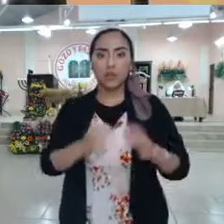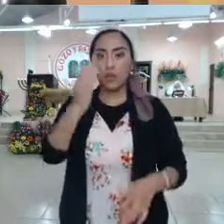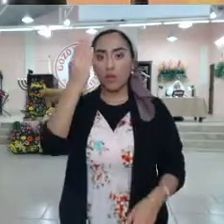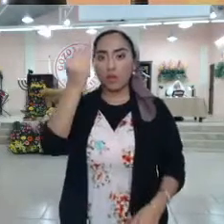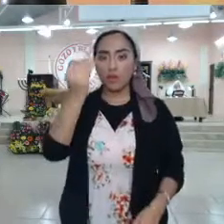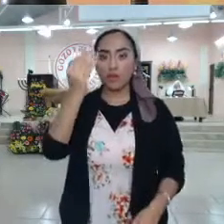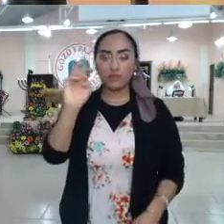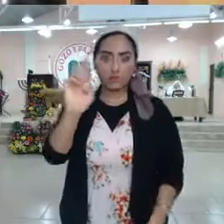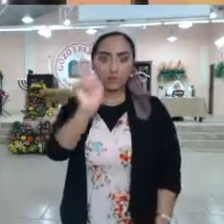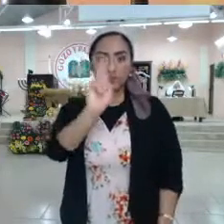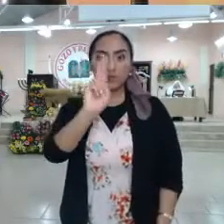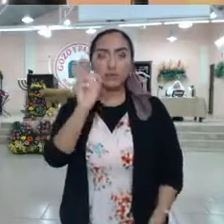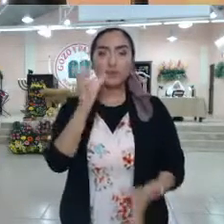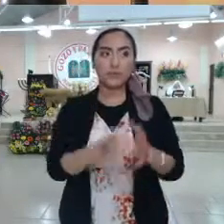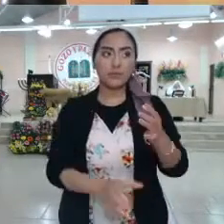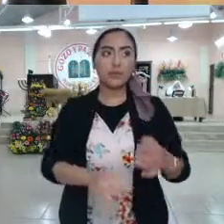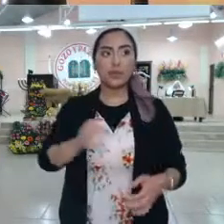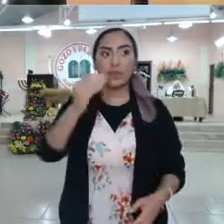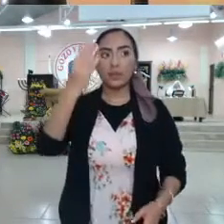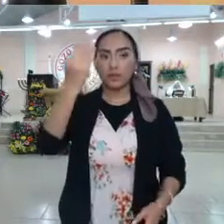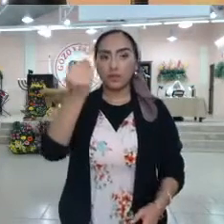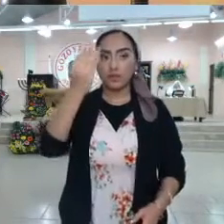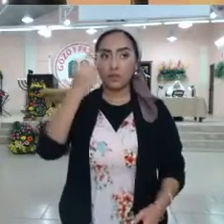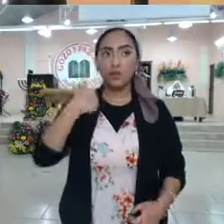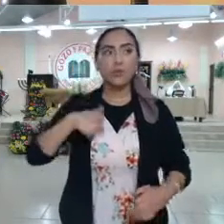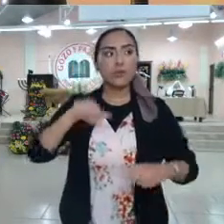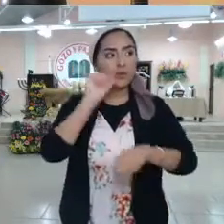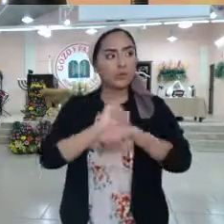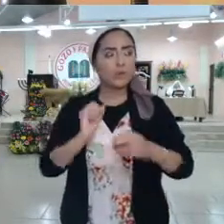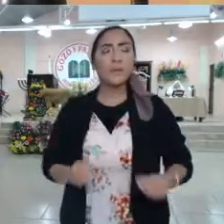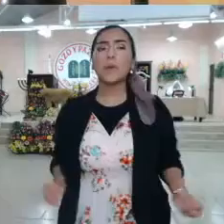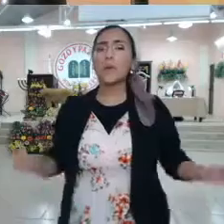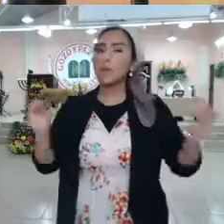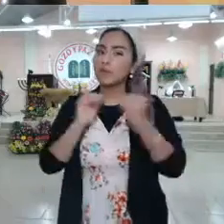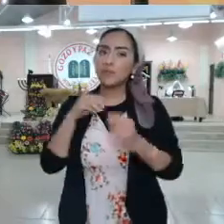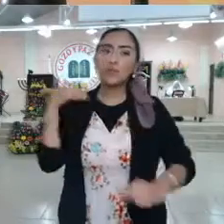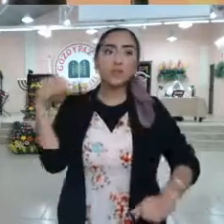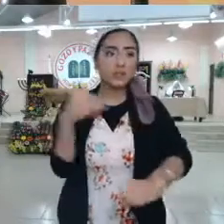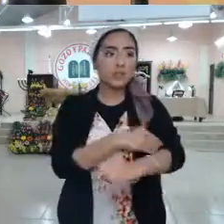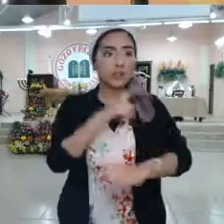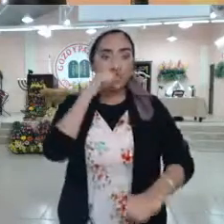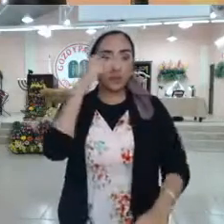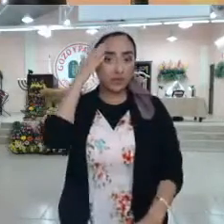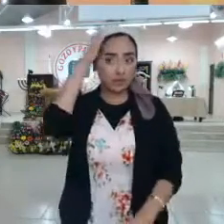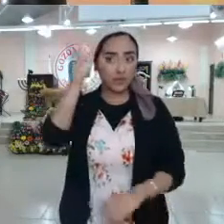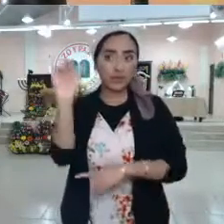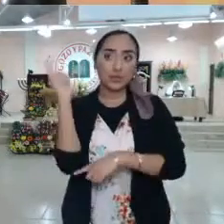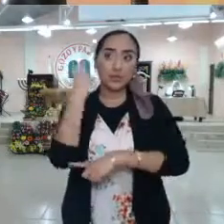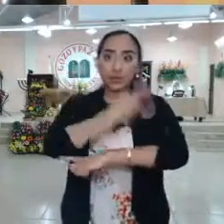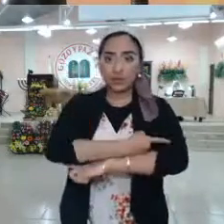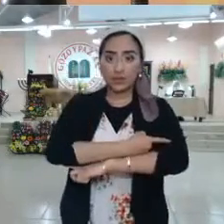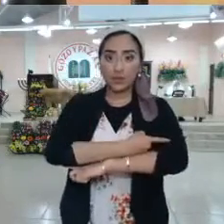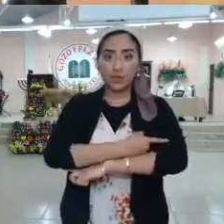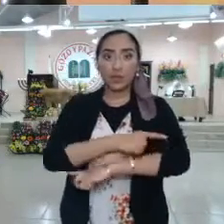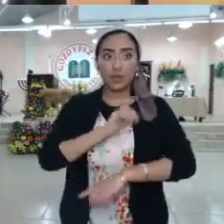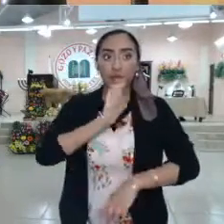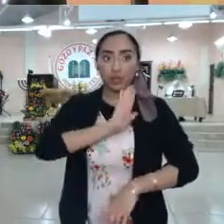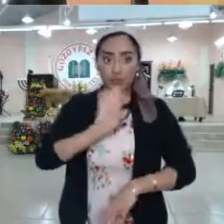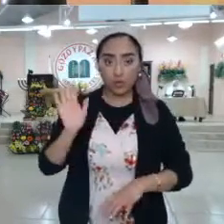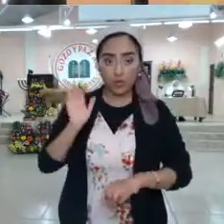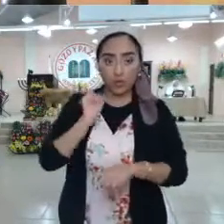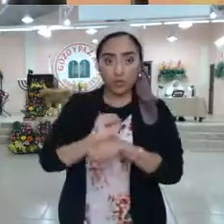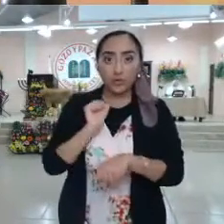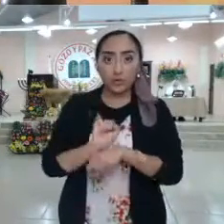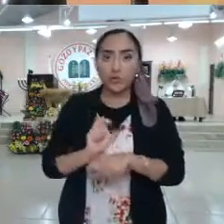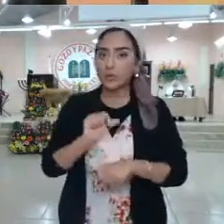go there. Apocalipsis 14. Revelation 14. Trabajemos más fuerte. Let's work Porque harder. un día Because one day, tus obras, your